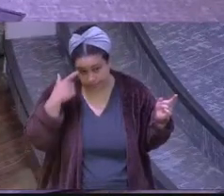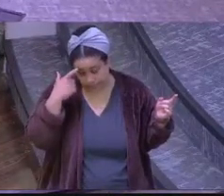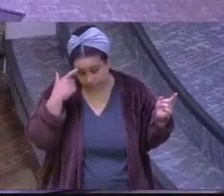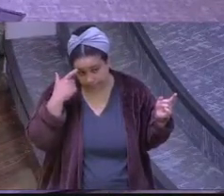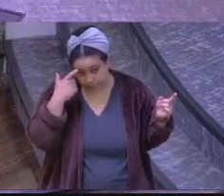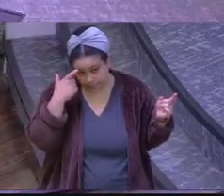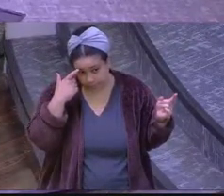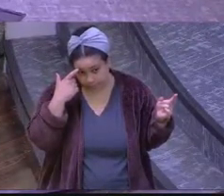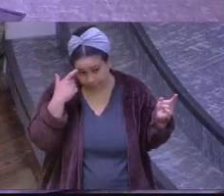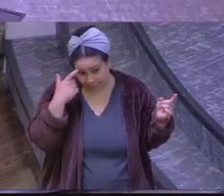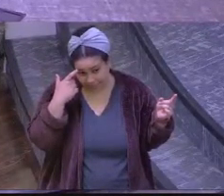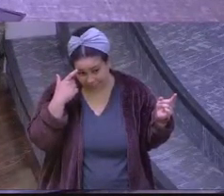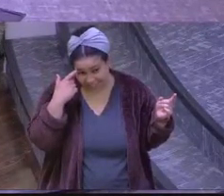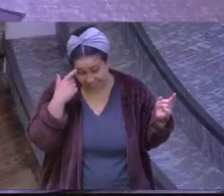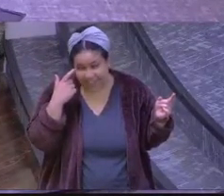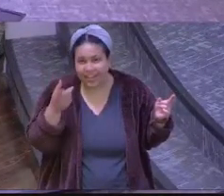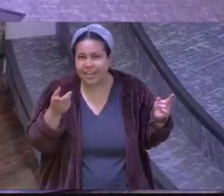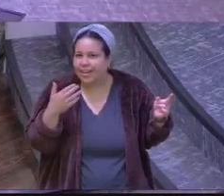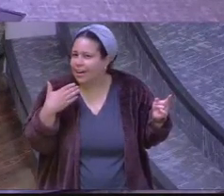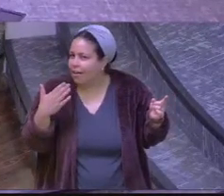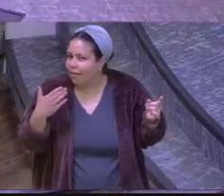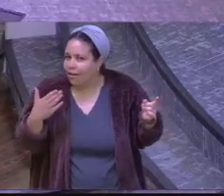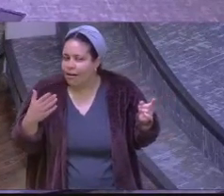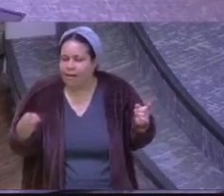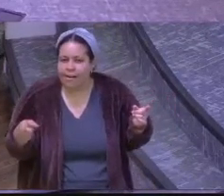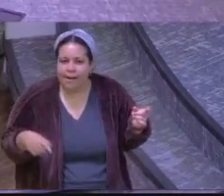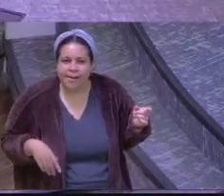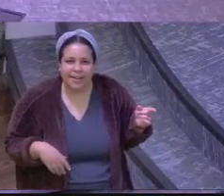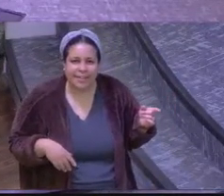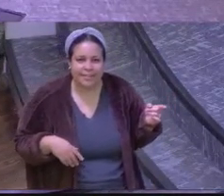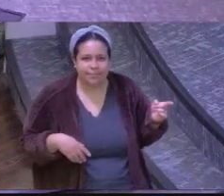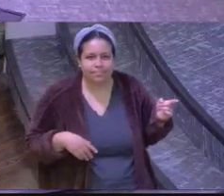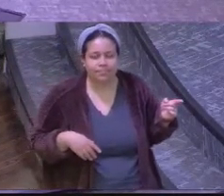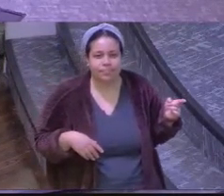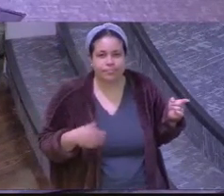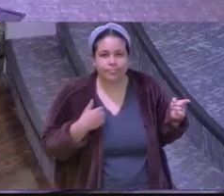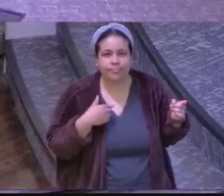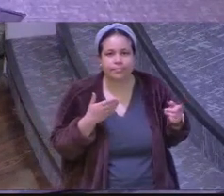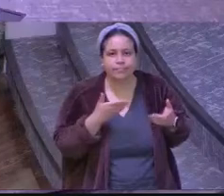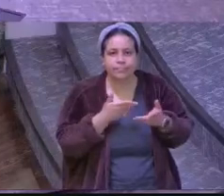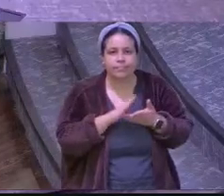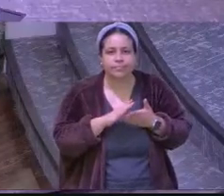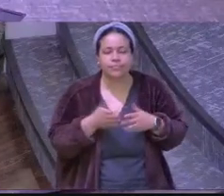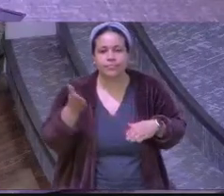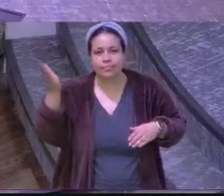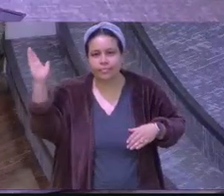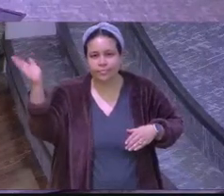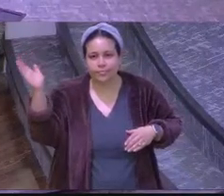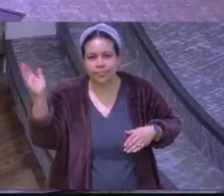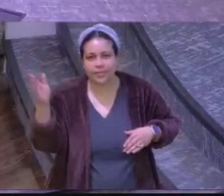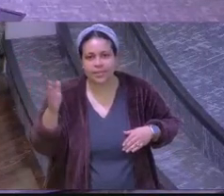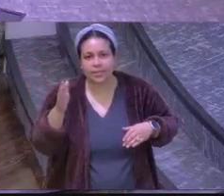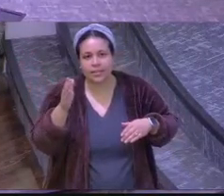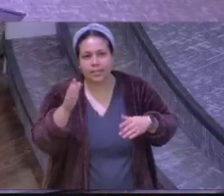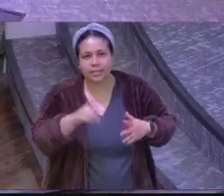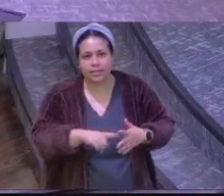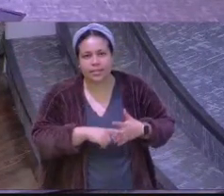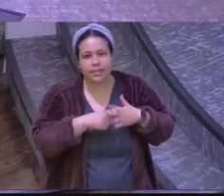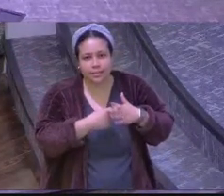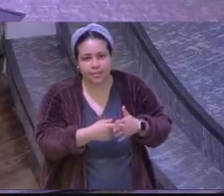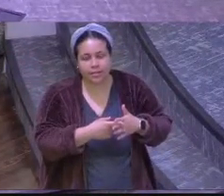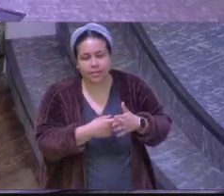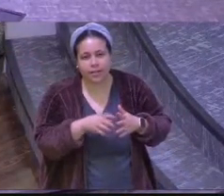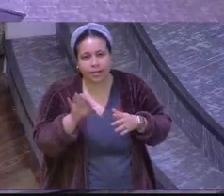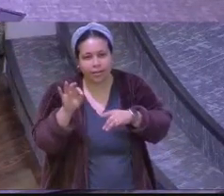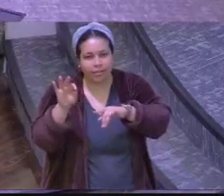Oh, there we go. Thank you, Dr. Anderson. I have the privilege of presenting the initial look at the FY